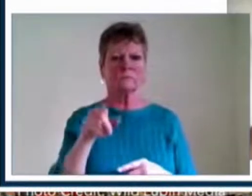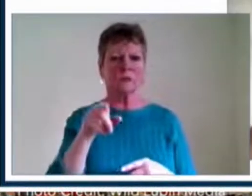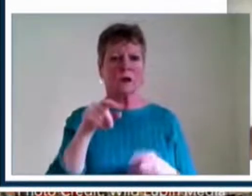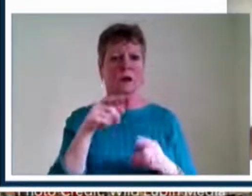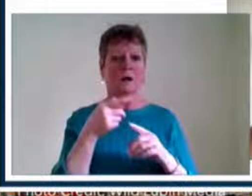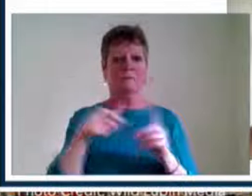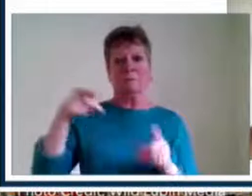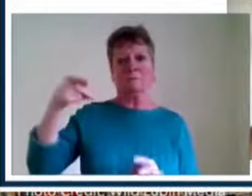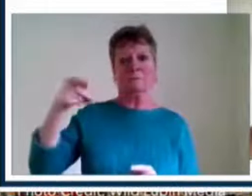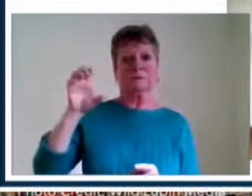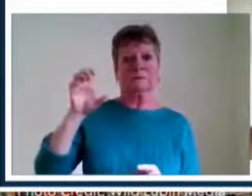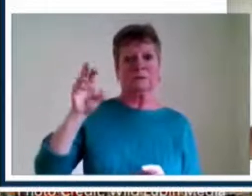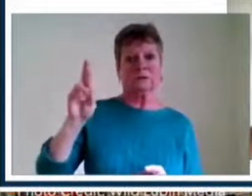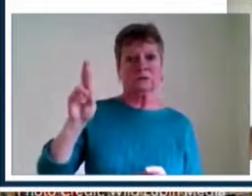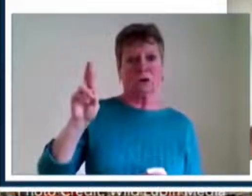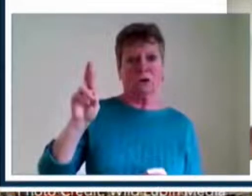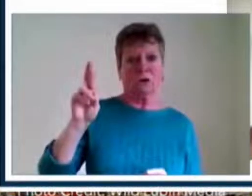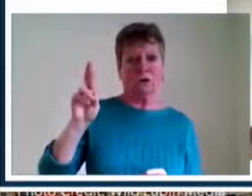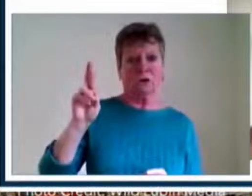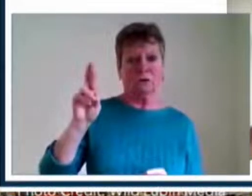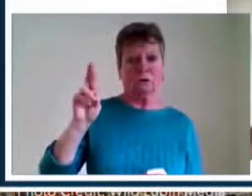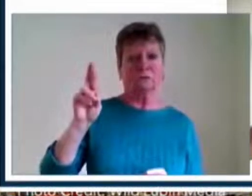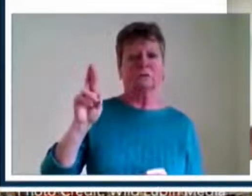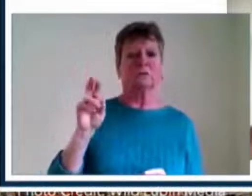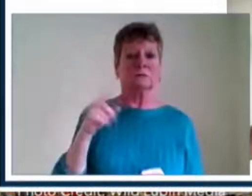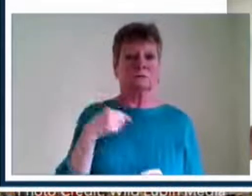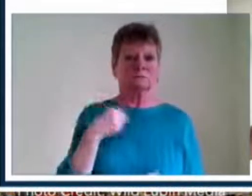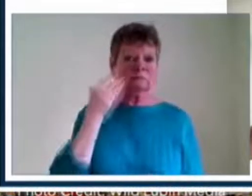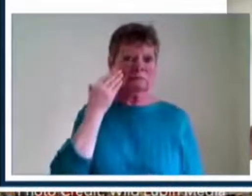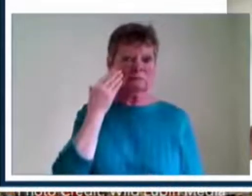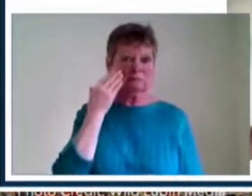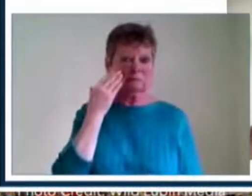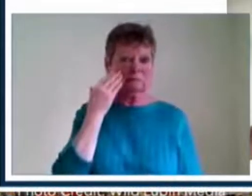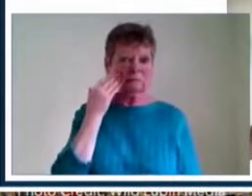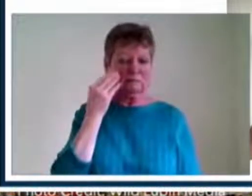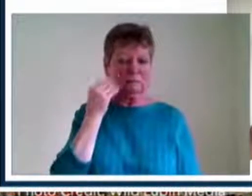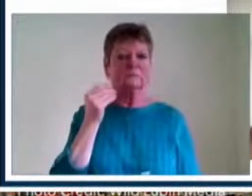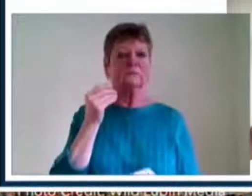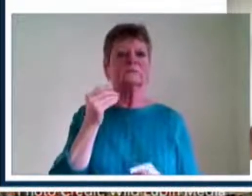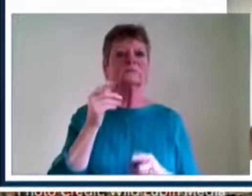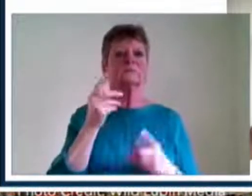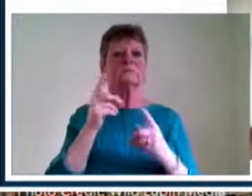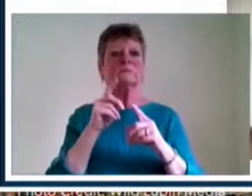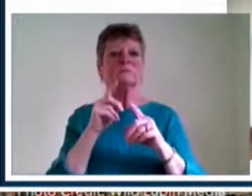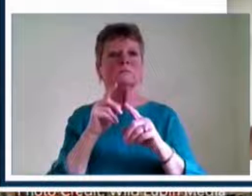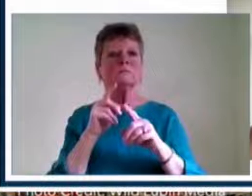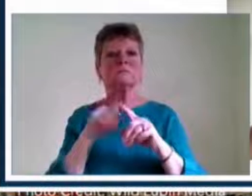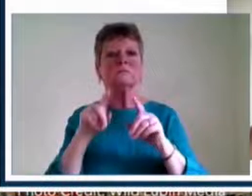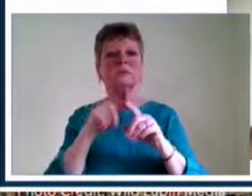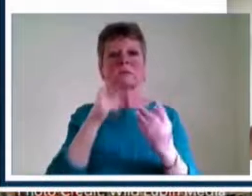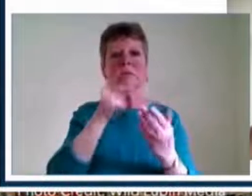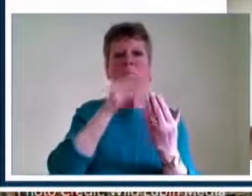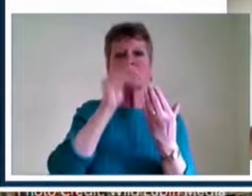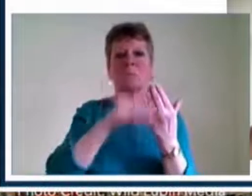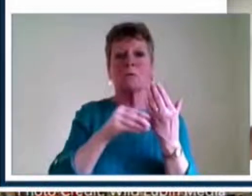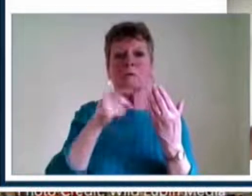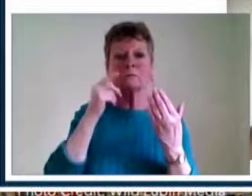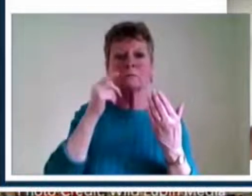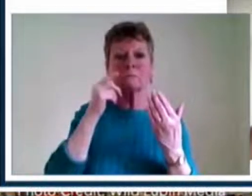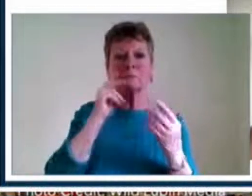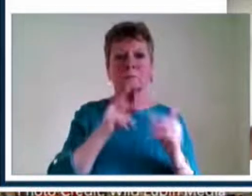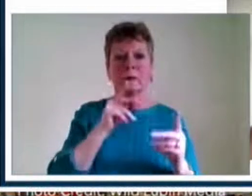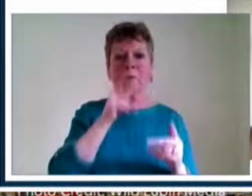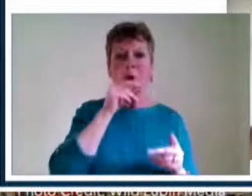We have just started that support to report program for people to report in